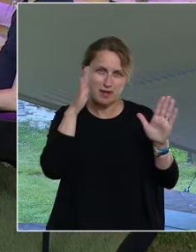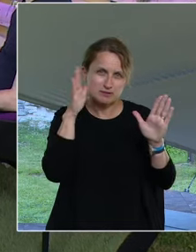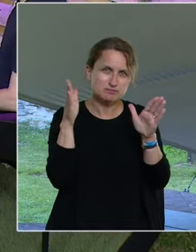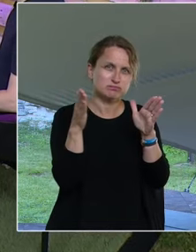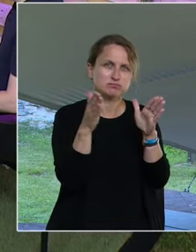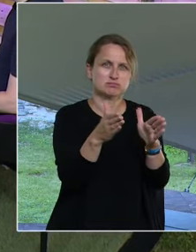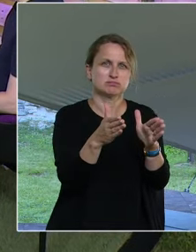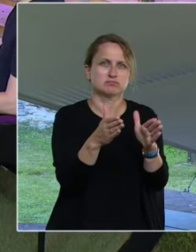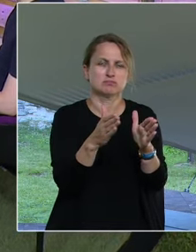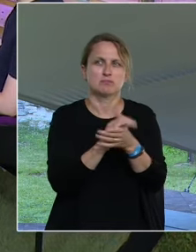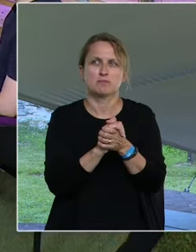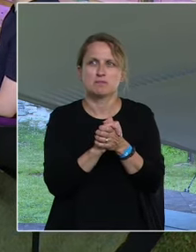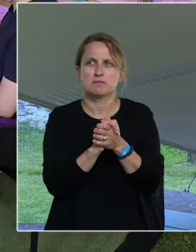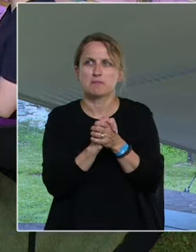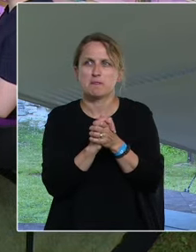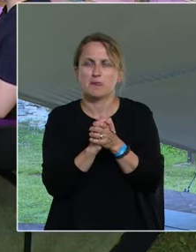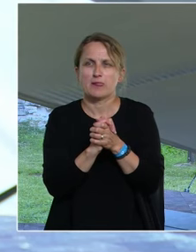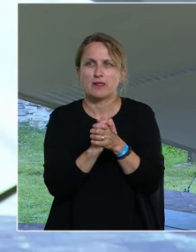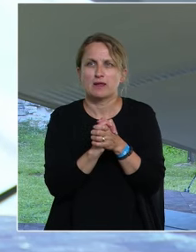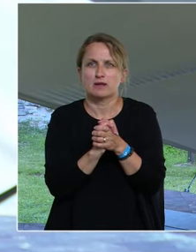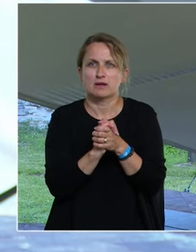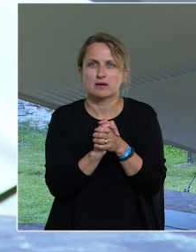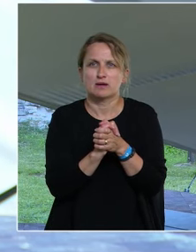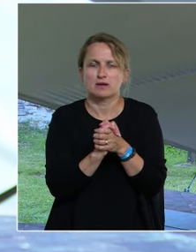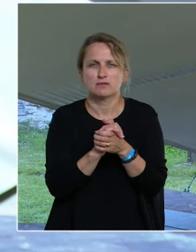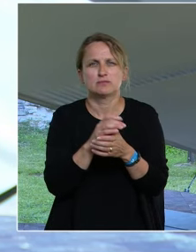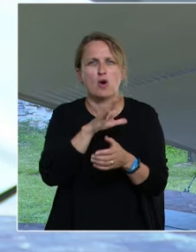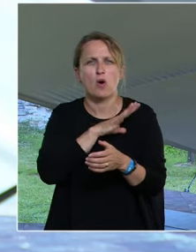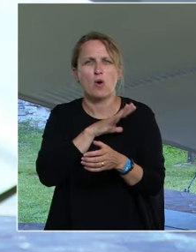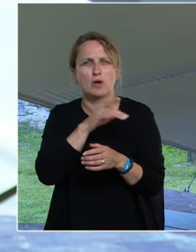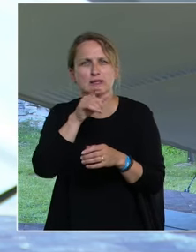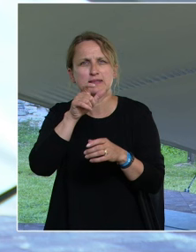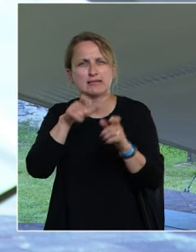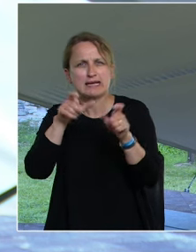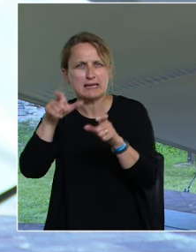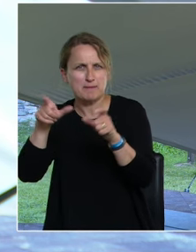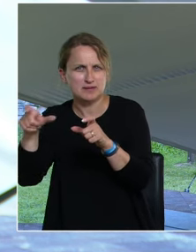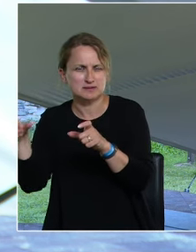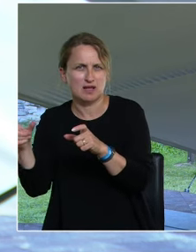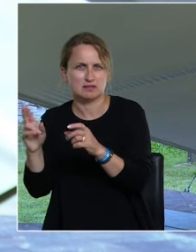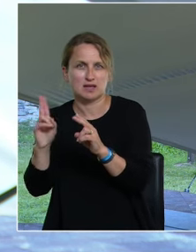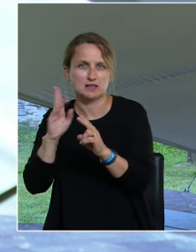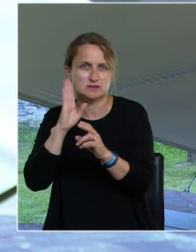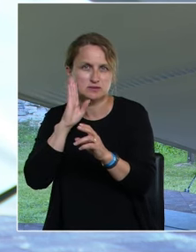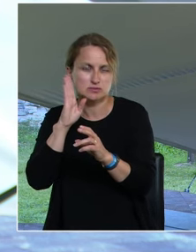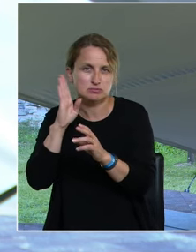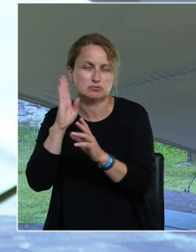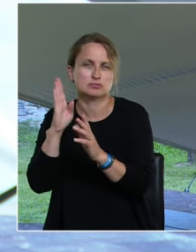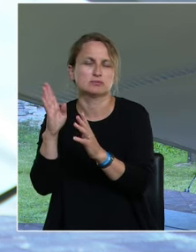really the big fish. We had works from Beeple, Grimes, and so on, put together with the